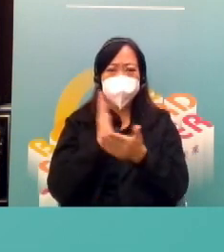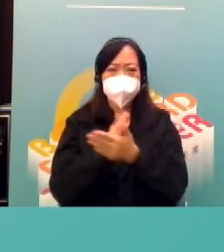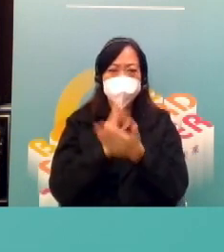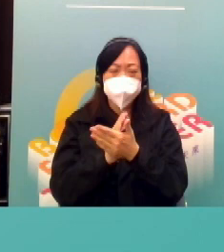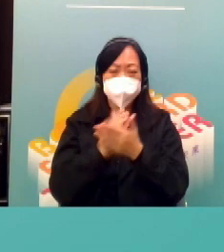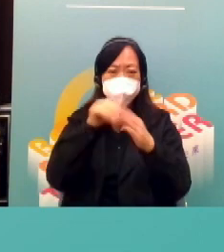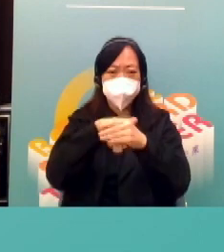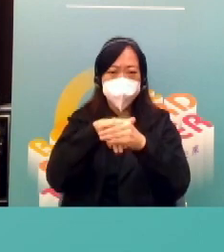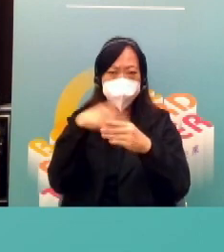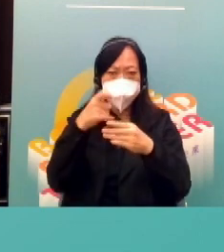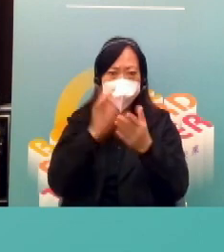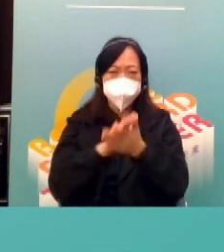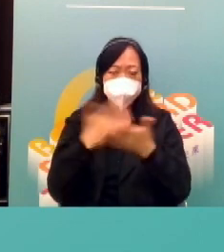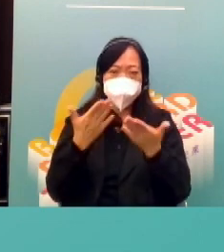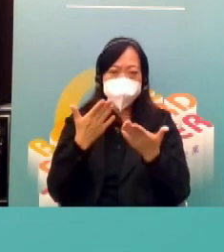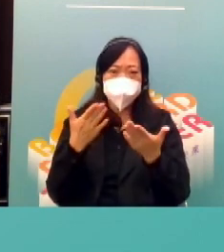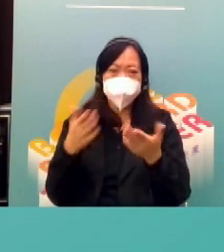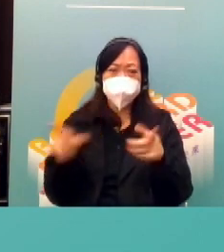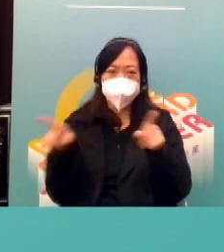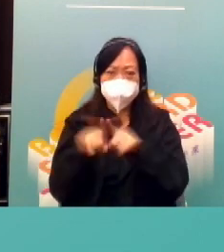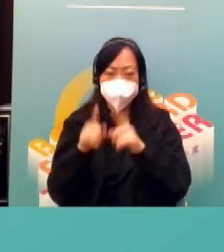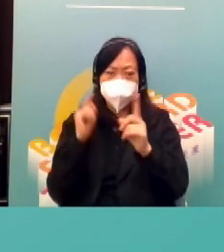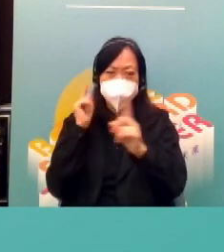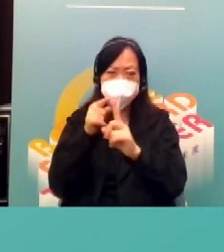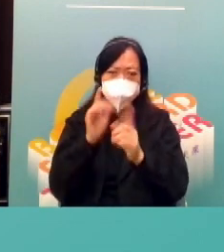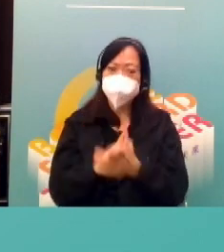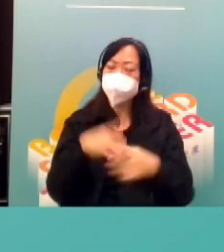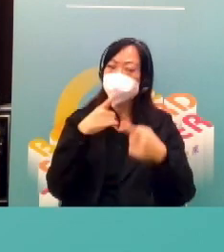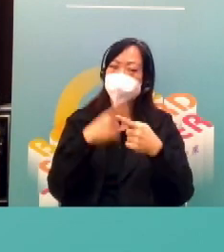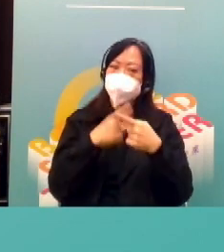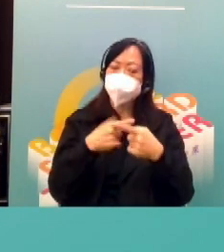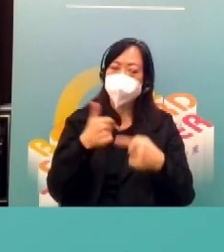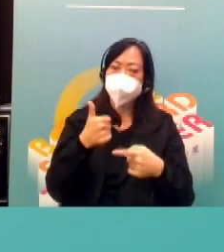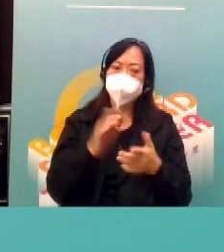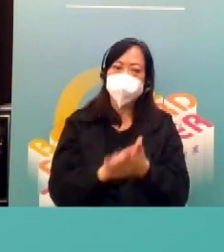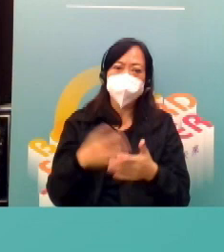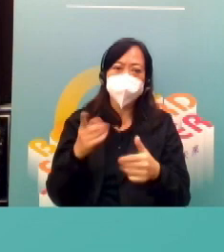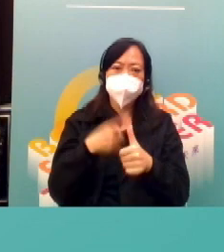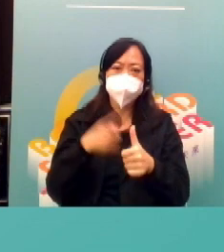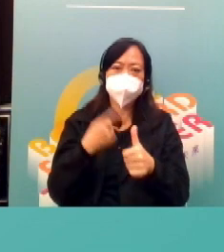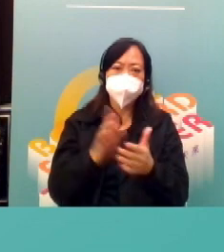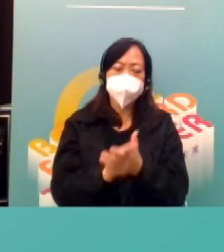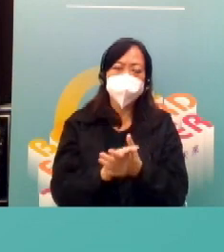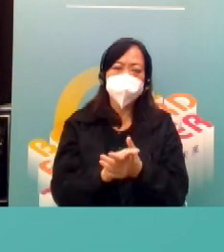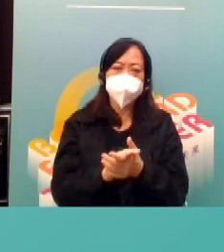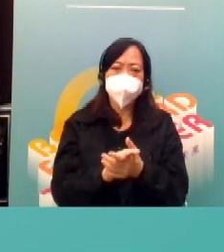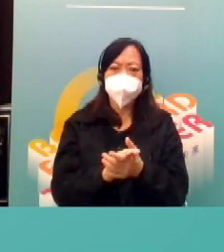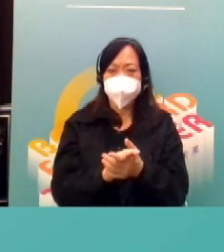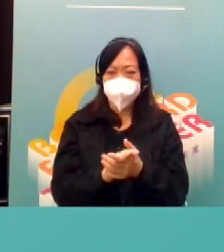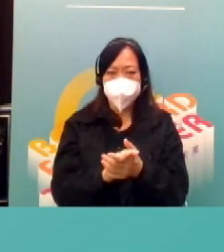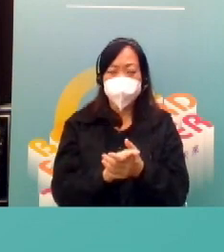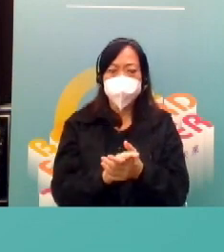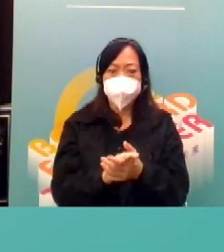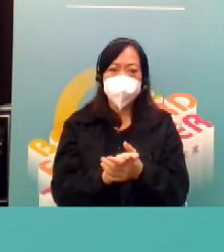you rightly said, that there are challenges. I think the first thing is around blended finance. If you're blending different types of capital from different types